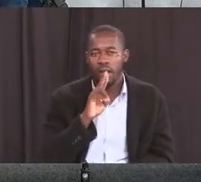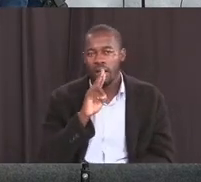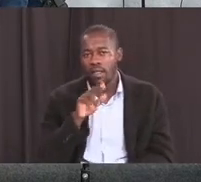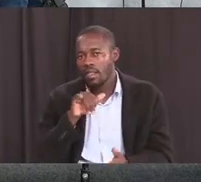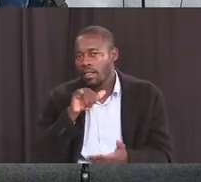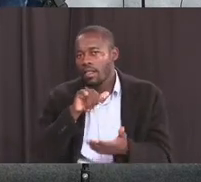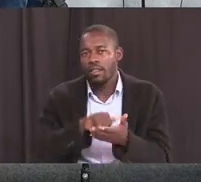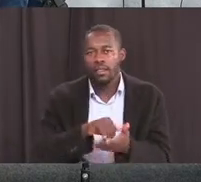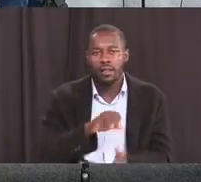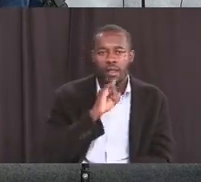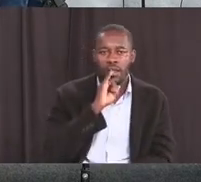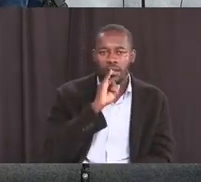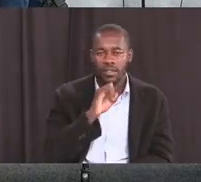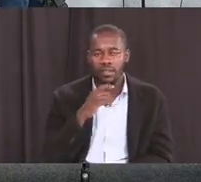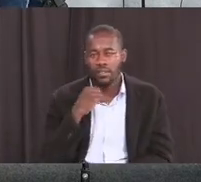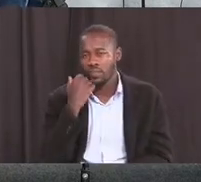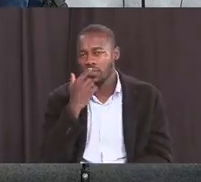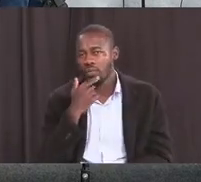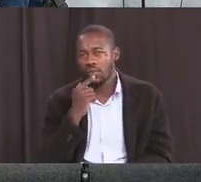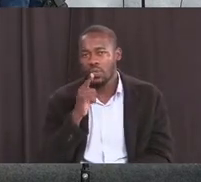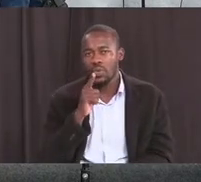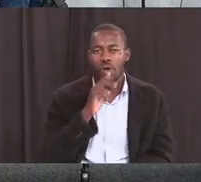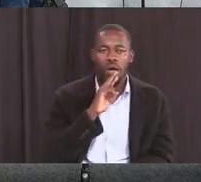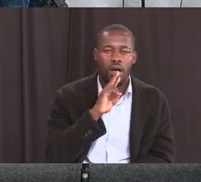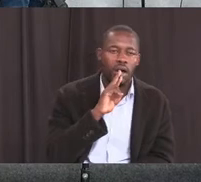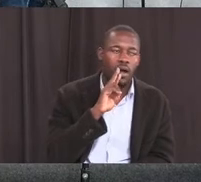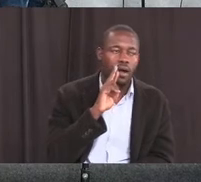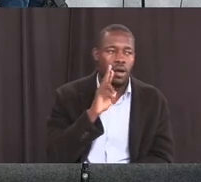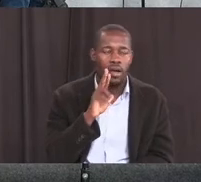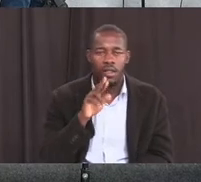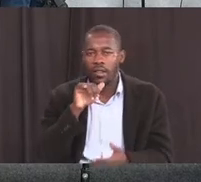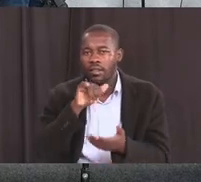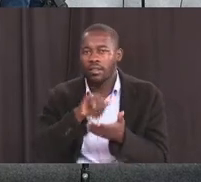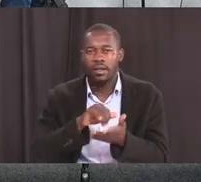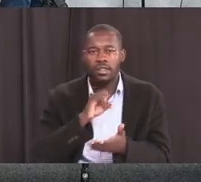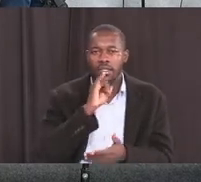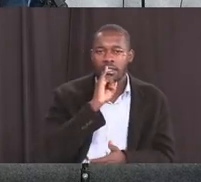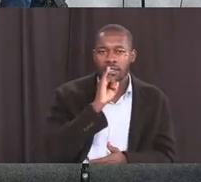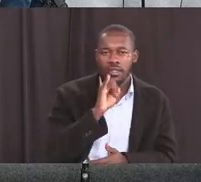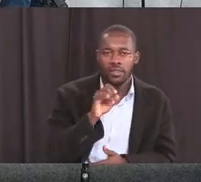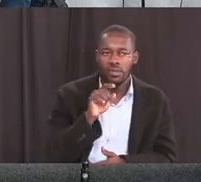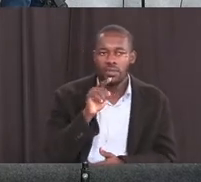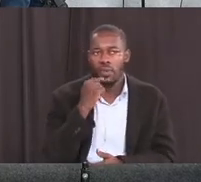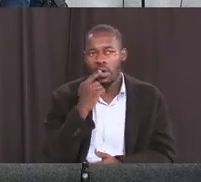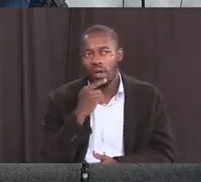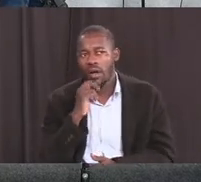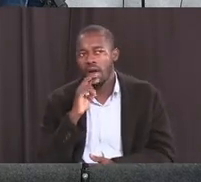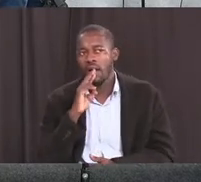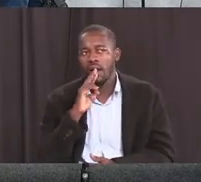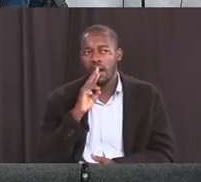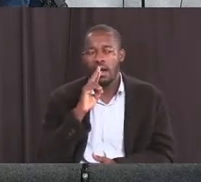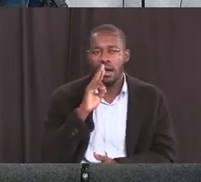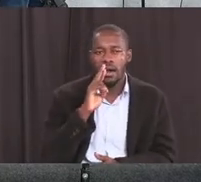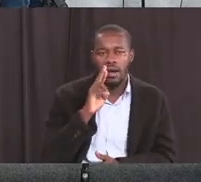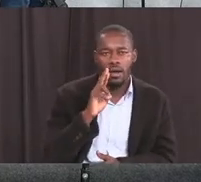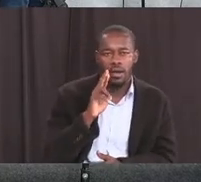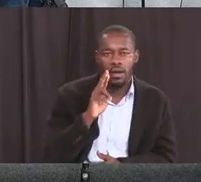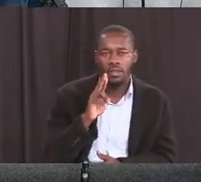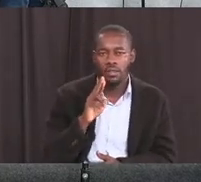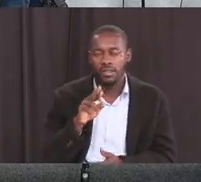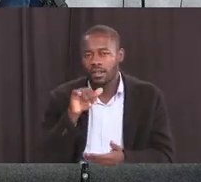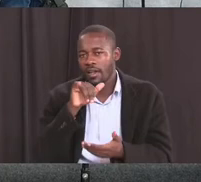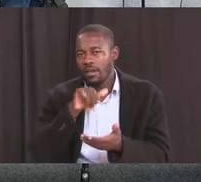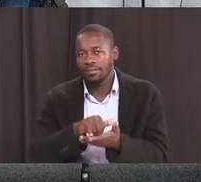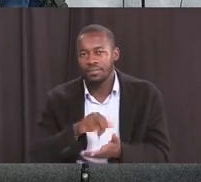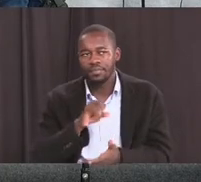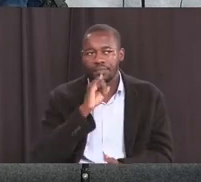you are. That is who you are. That is who you are. That is